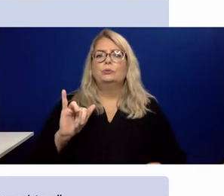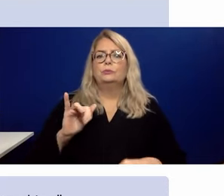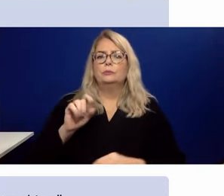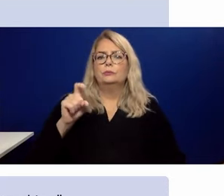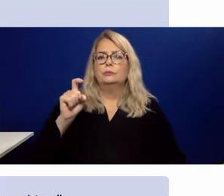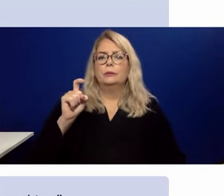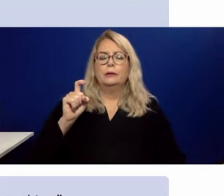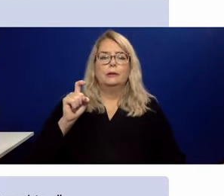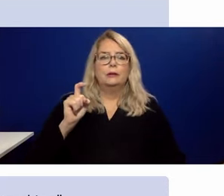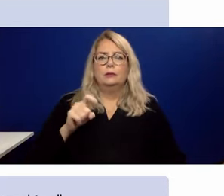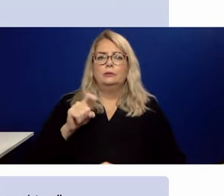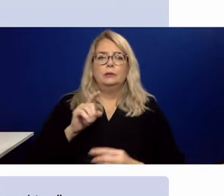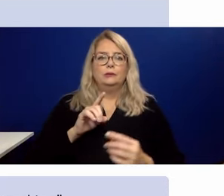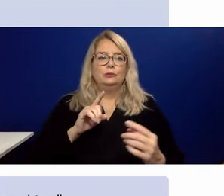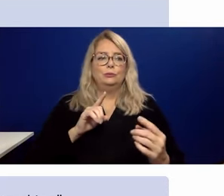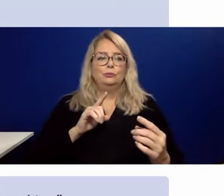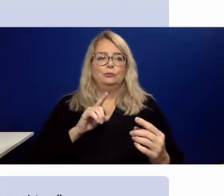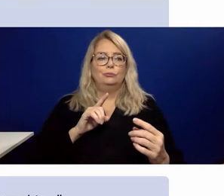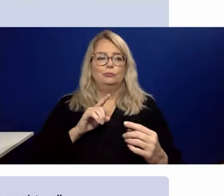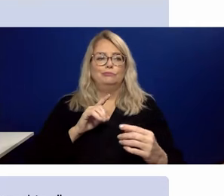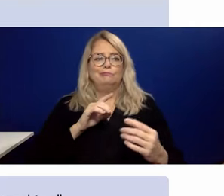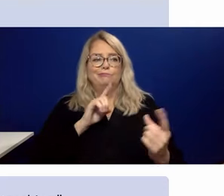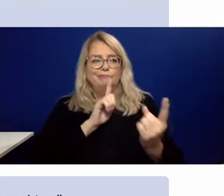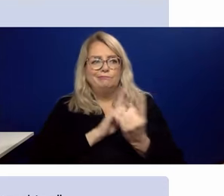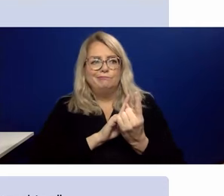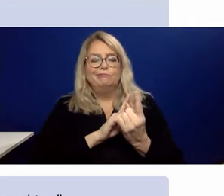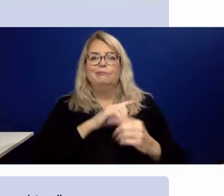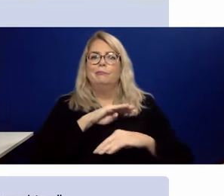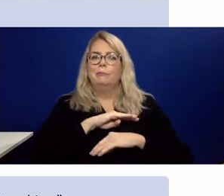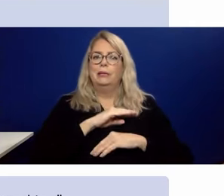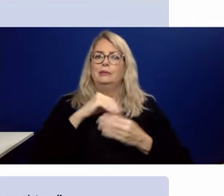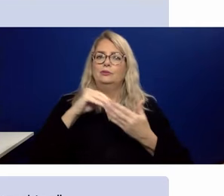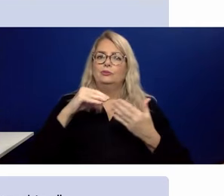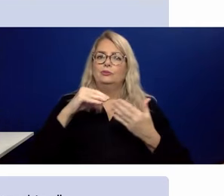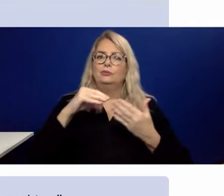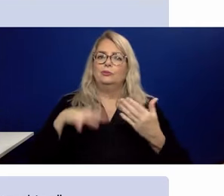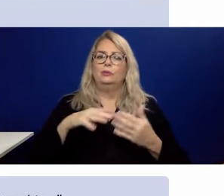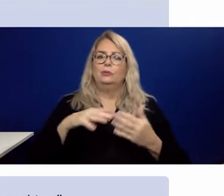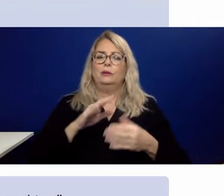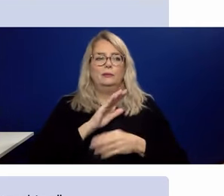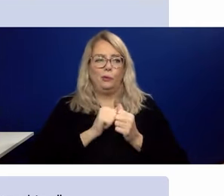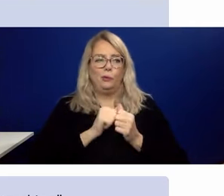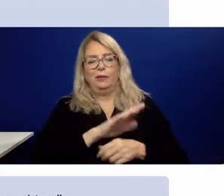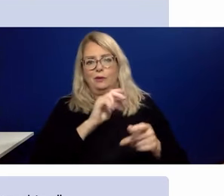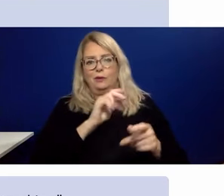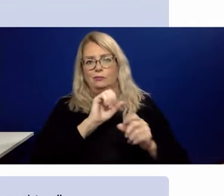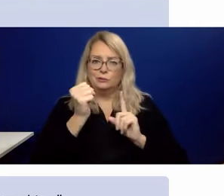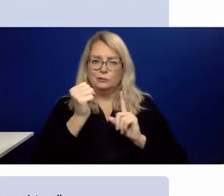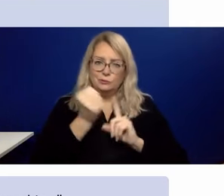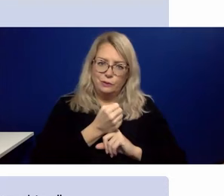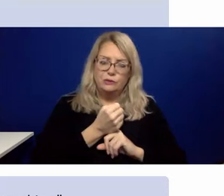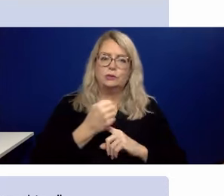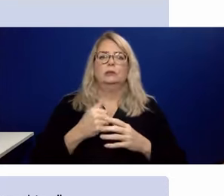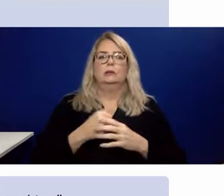take the student where they're at. You have to advocate for them. I mean, you're their greatest ally when they're on campus. You're their greatest